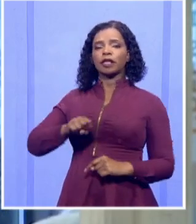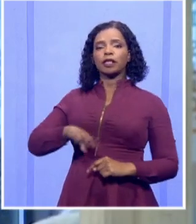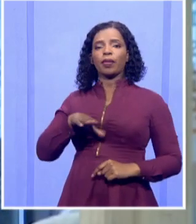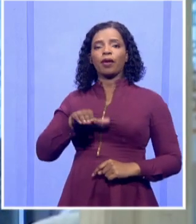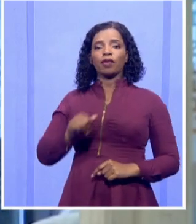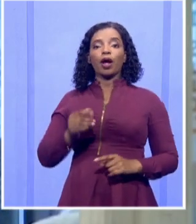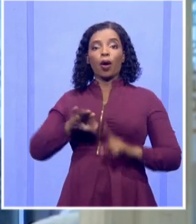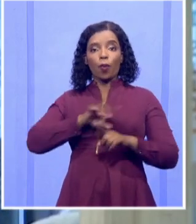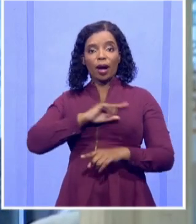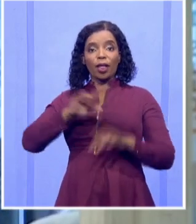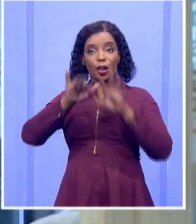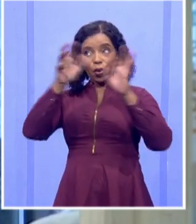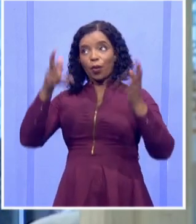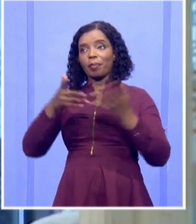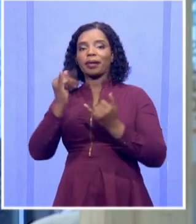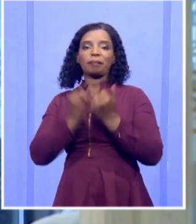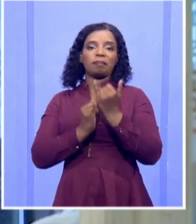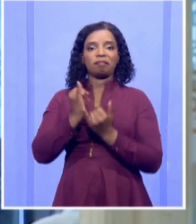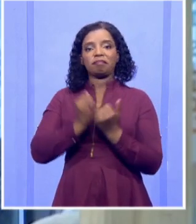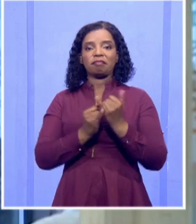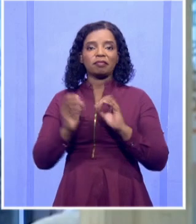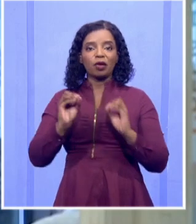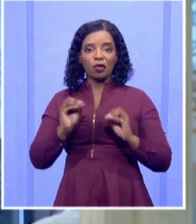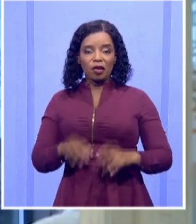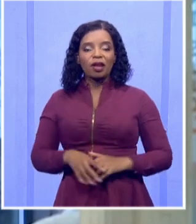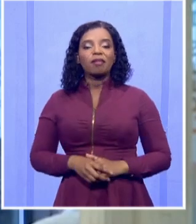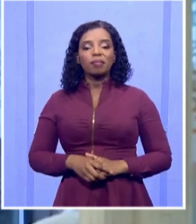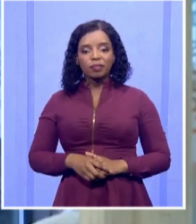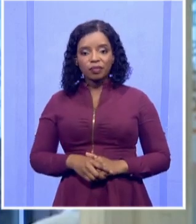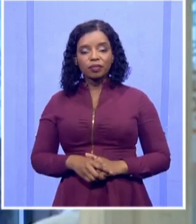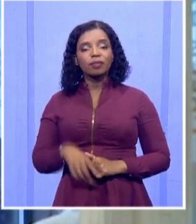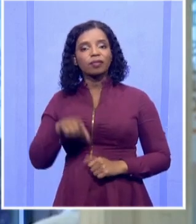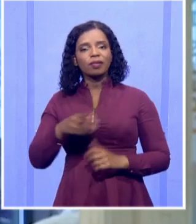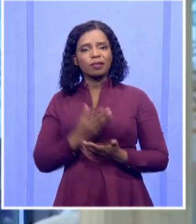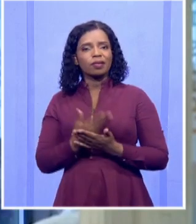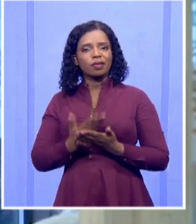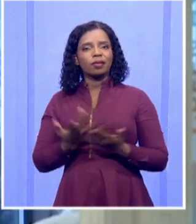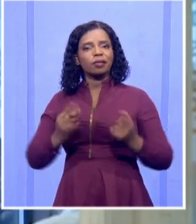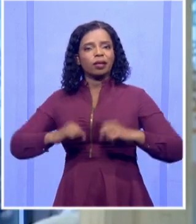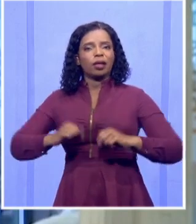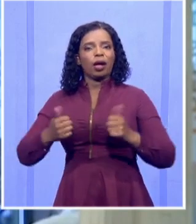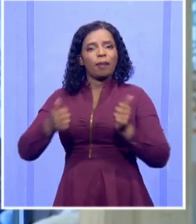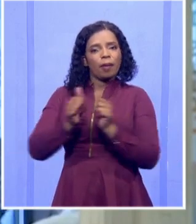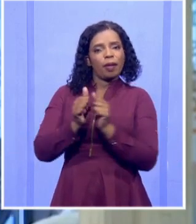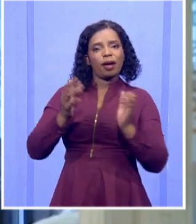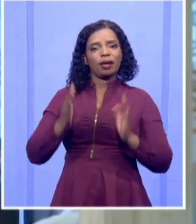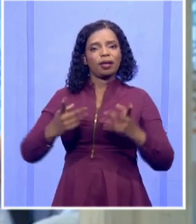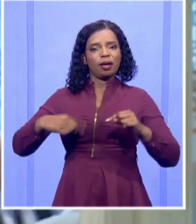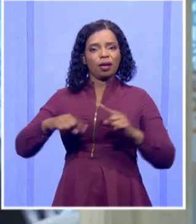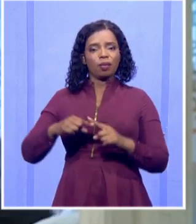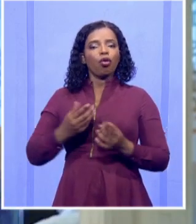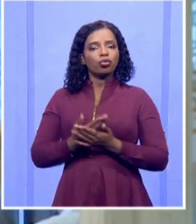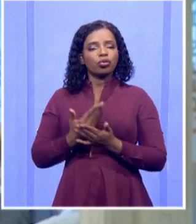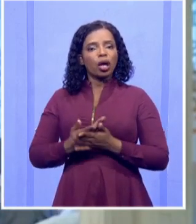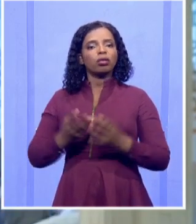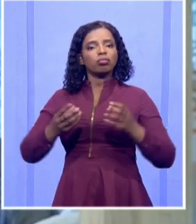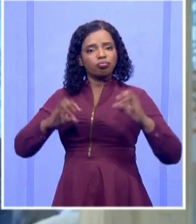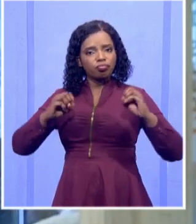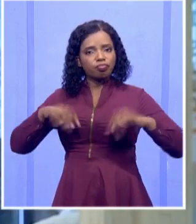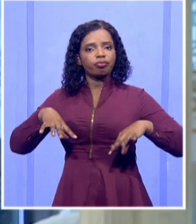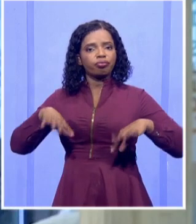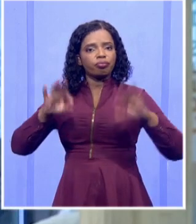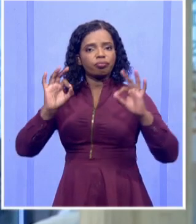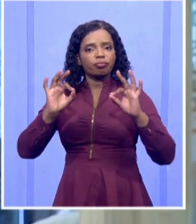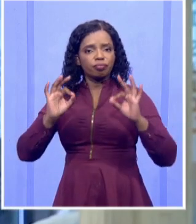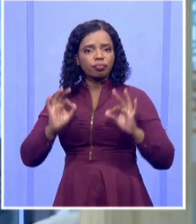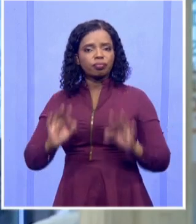a reliable partner, a place that can produce green hydrogen competitively and land it economically and